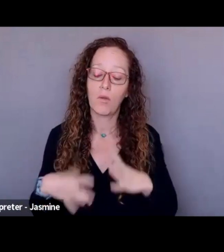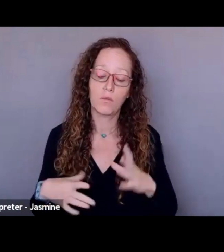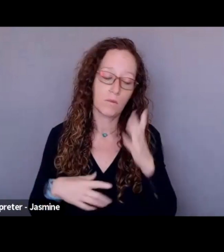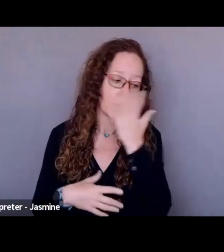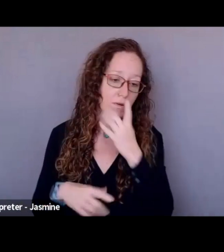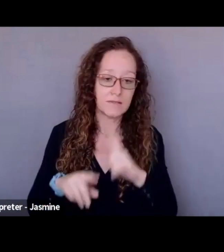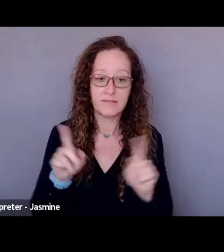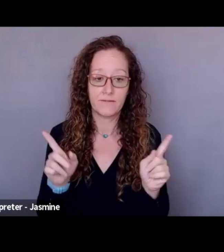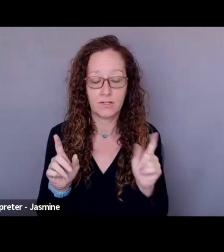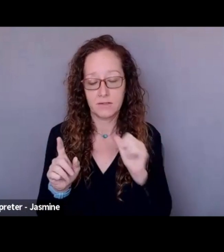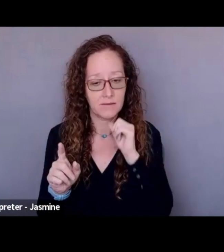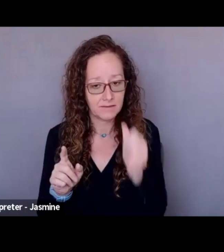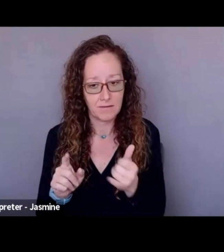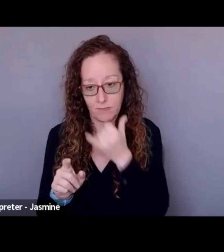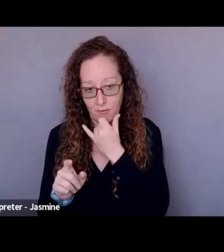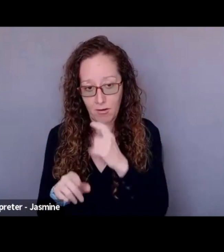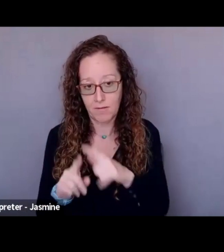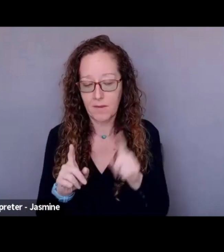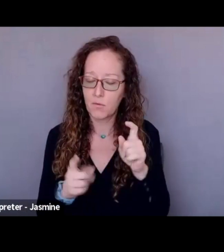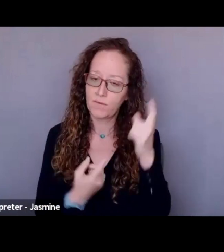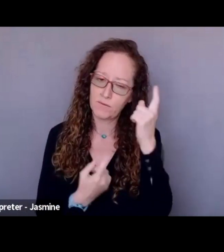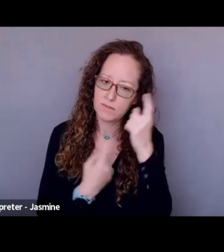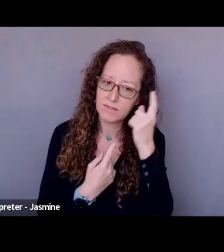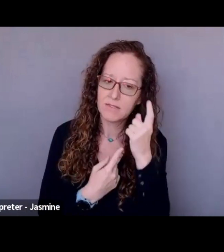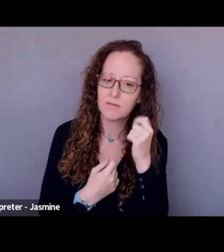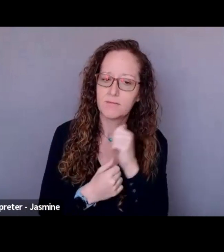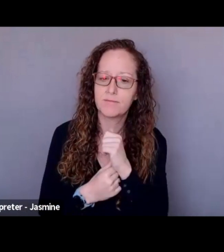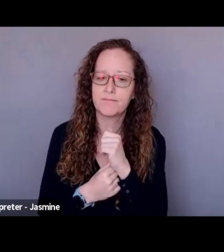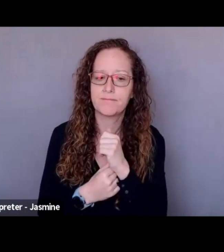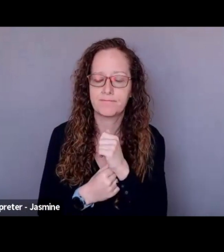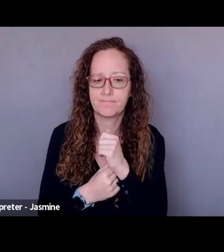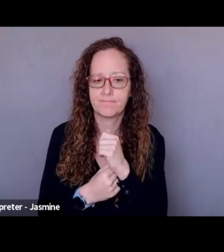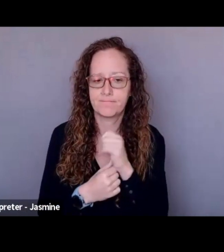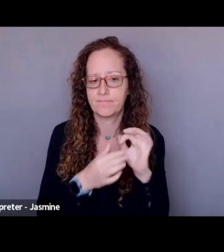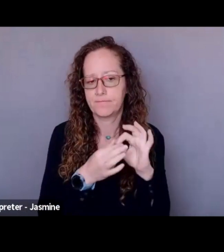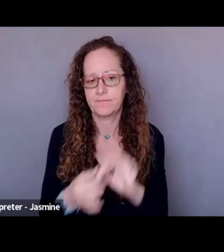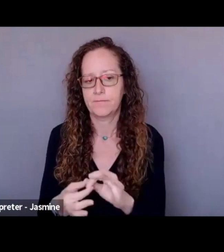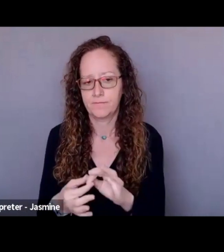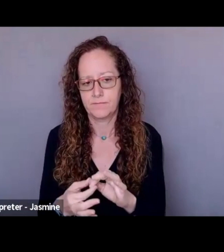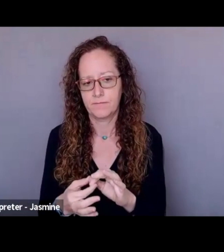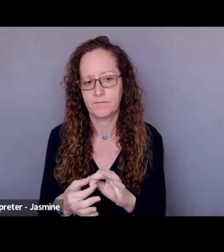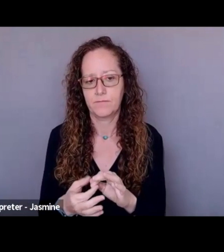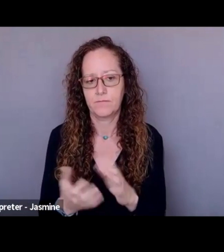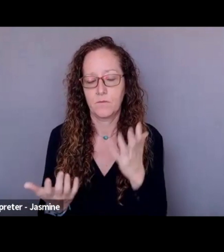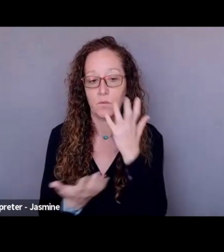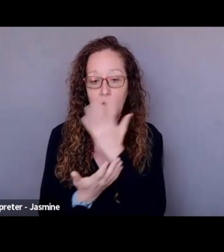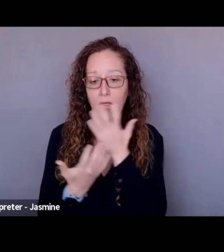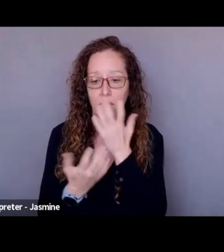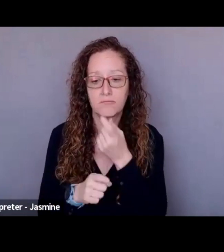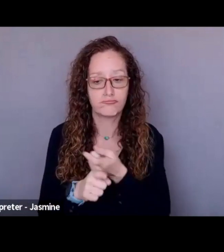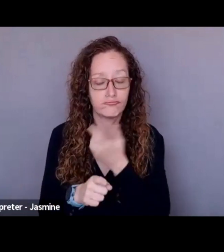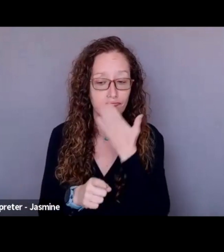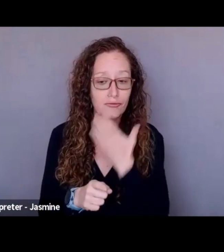with that. It's just a matter of being considerate in connection to what may look flattering